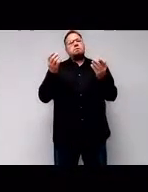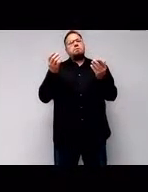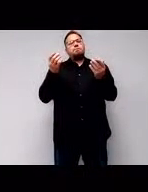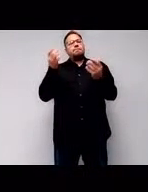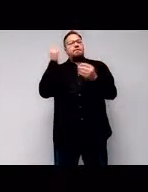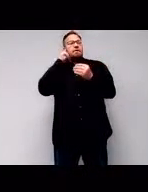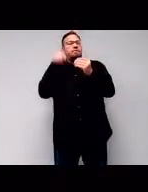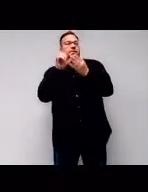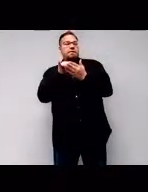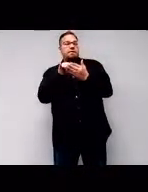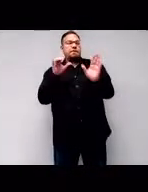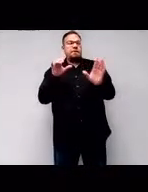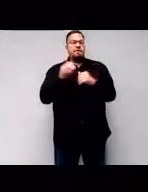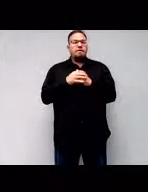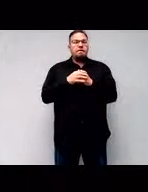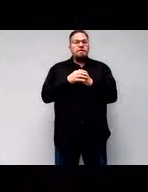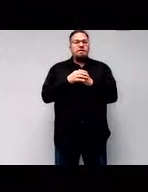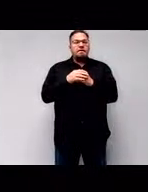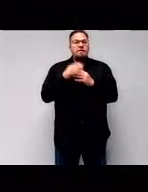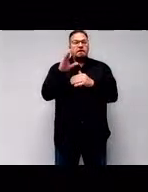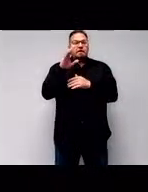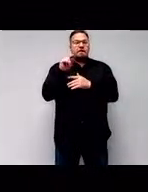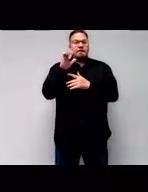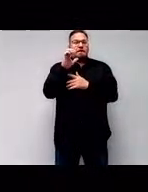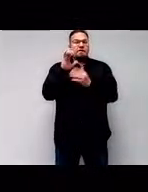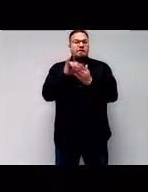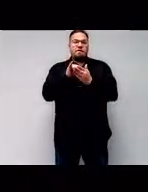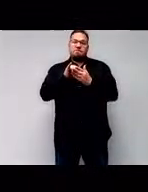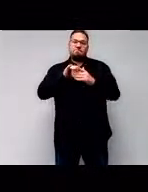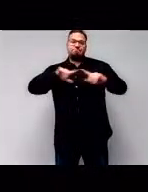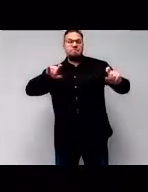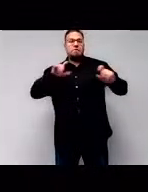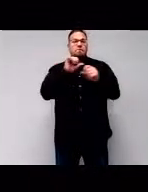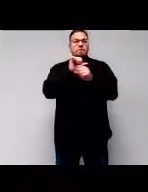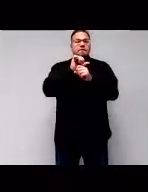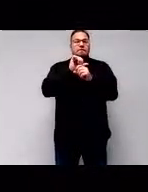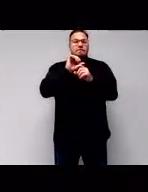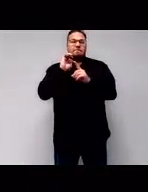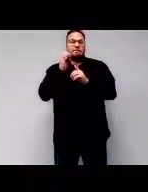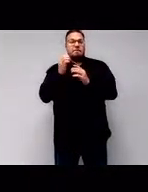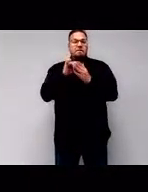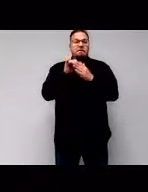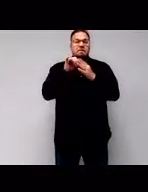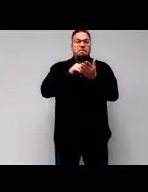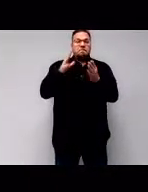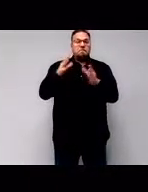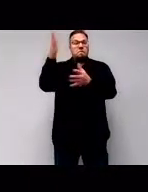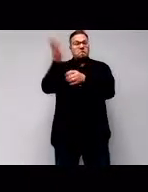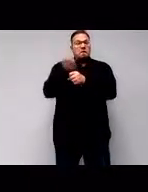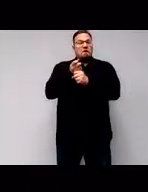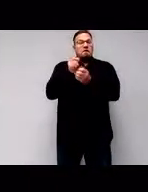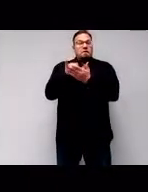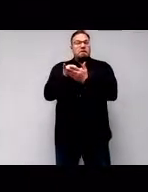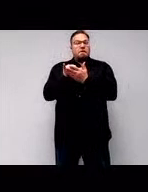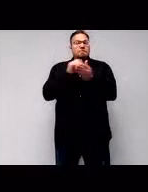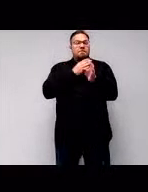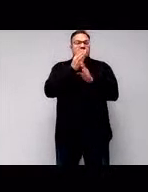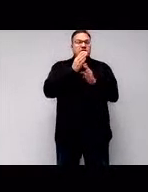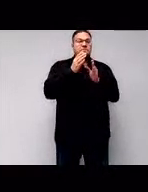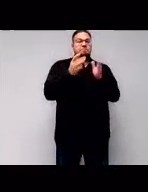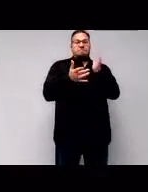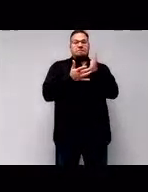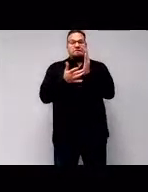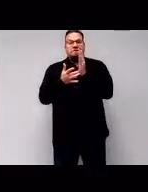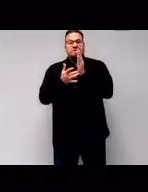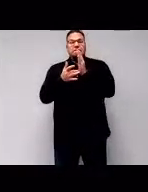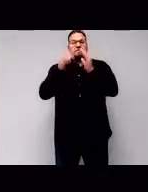is our mission statement. CTEC is a dynamic working environment where students acquire the professional skills, the technical skills, and the academics they